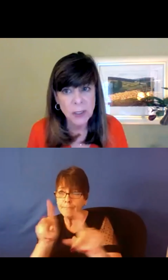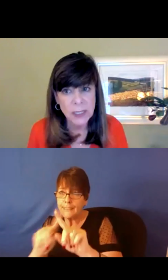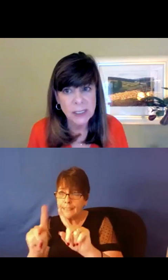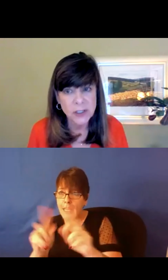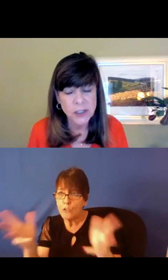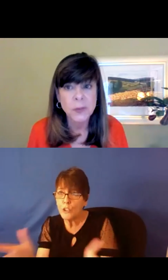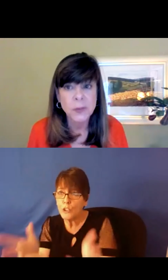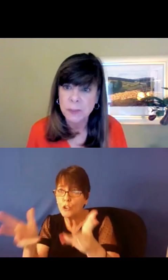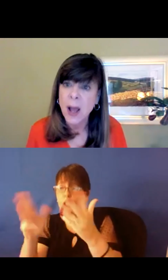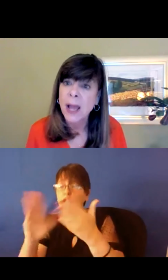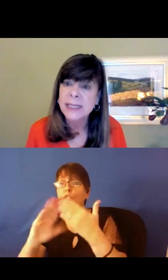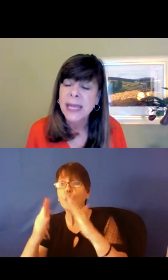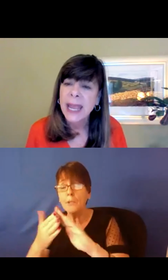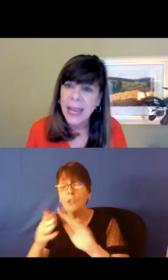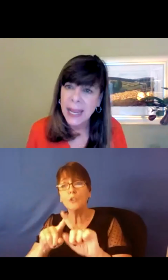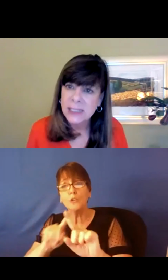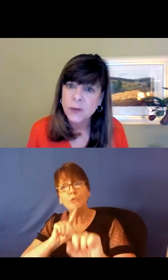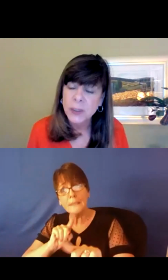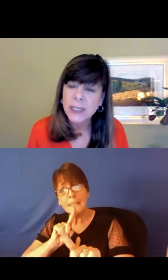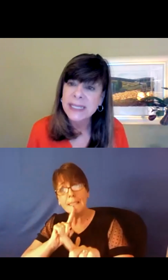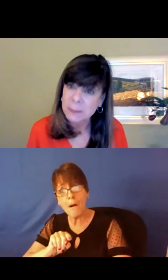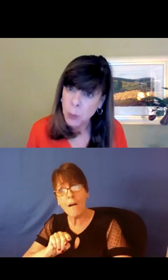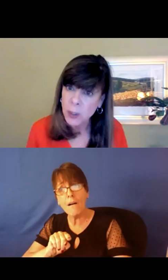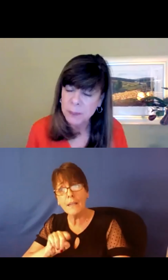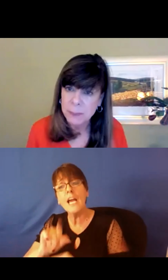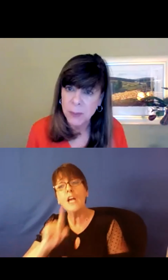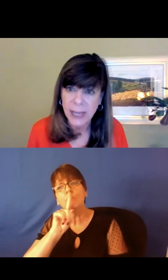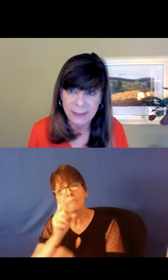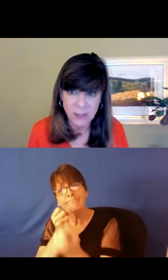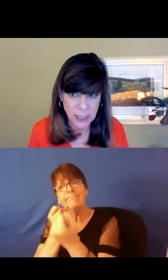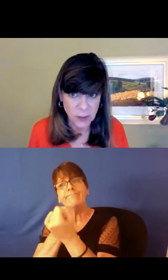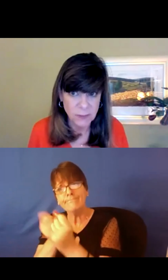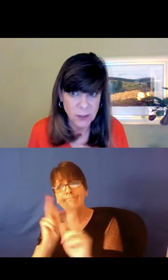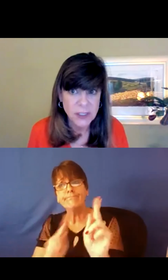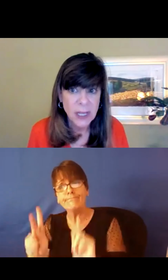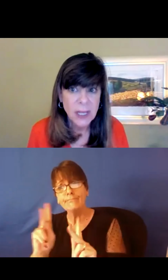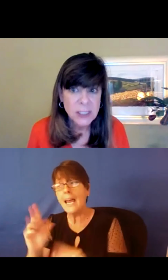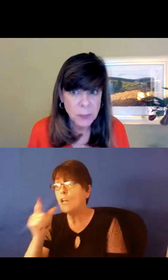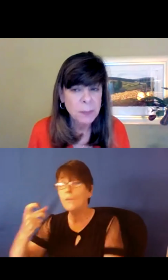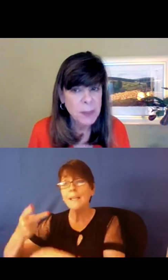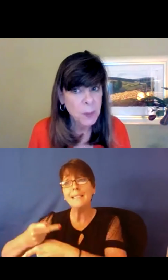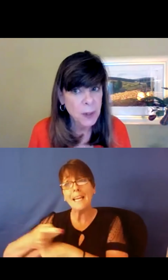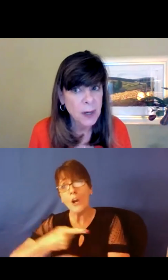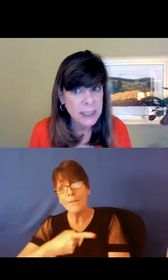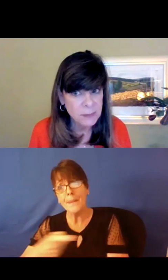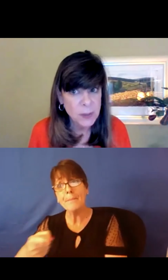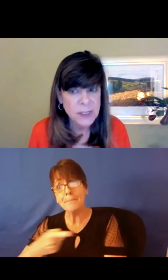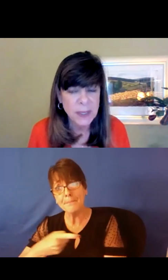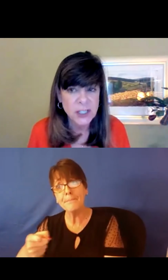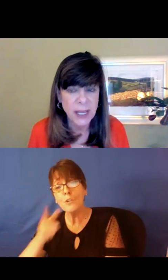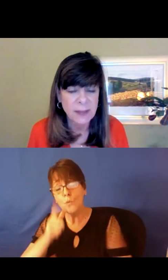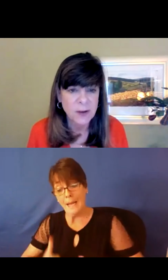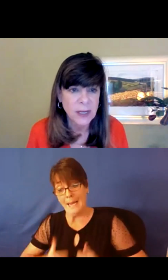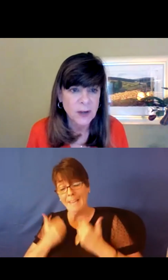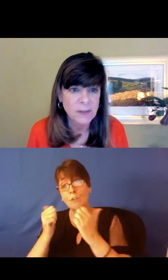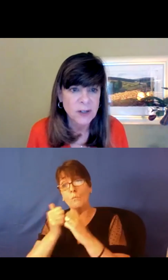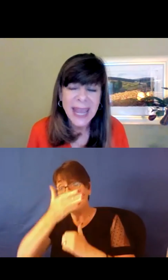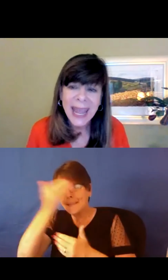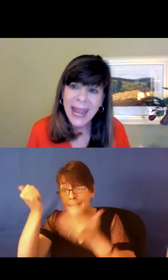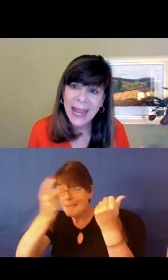encourage communities to respond and really support people and their caregivers, support people who are living with dementia and